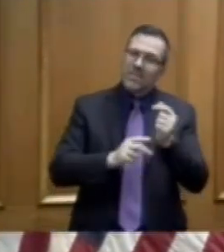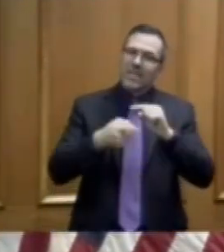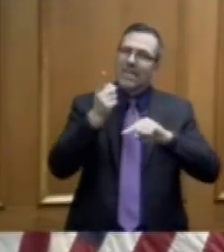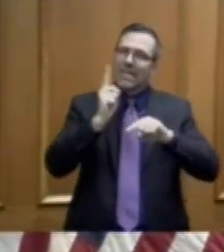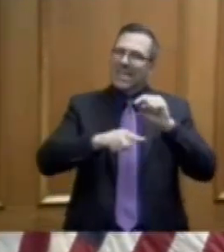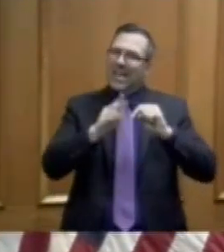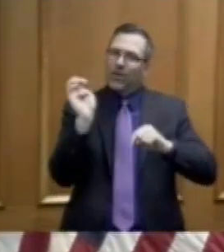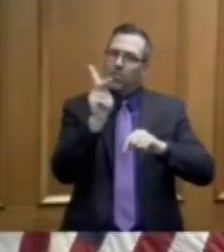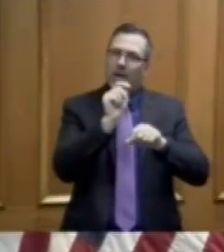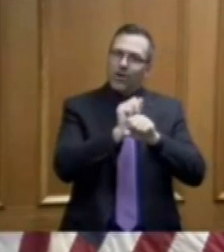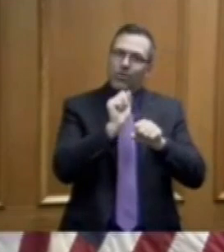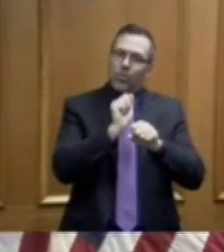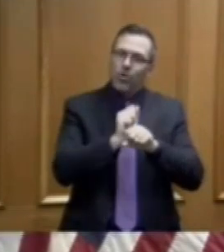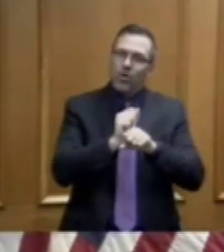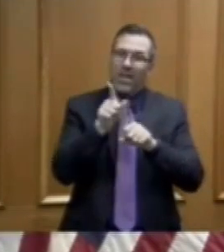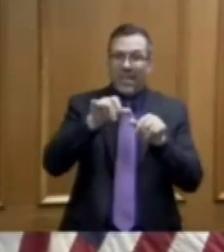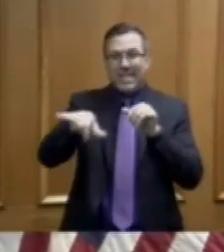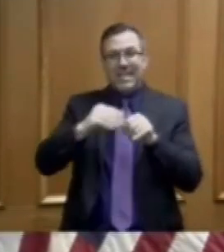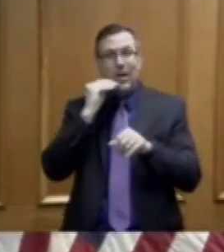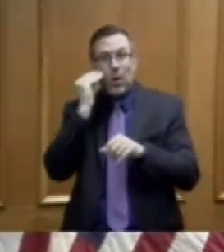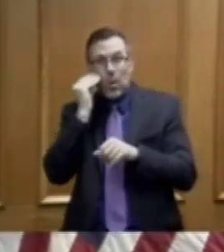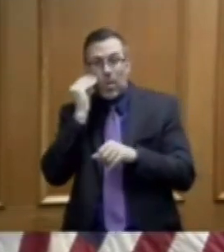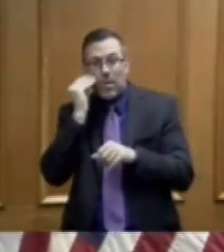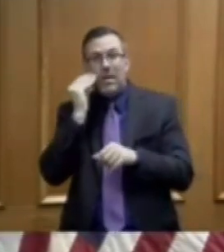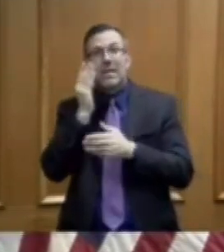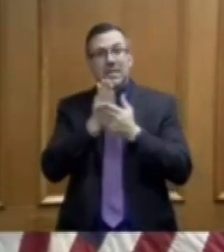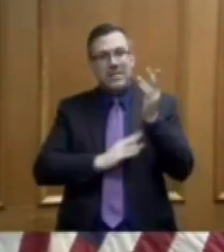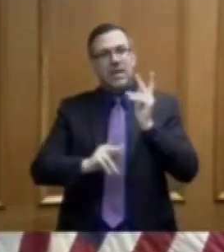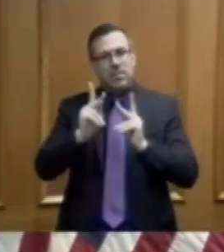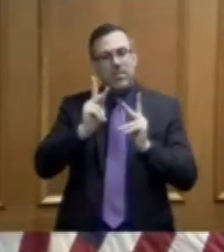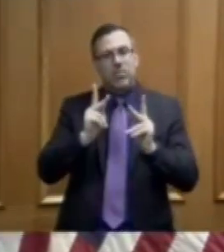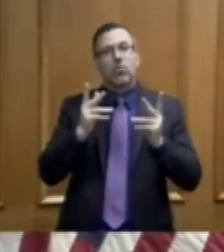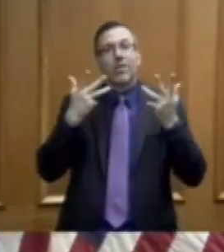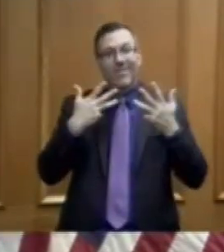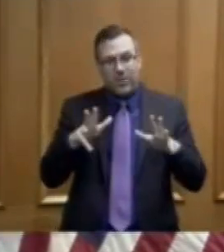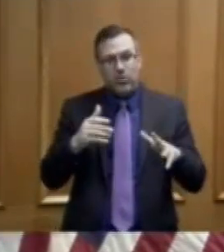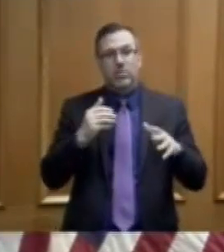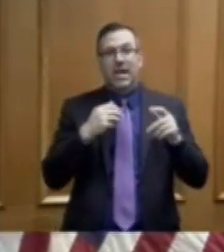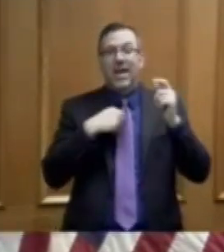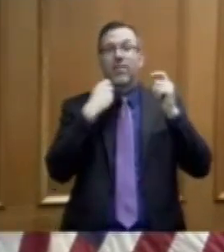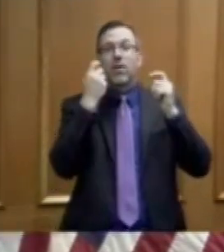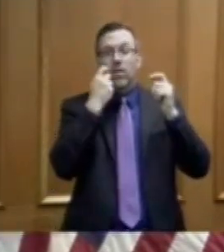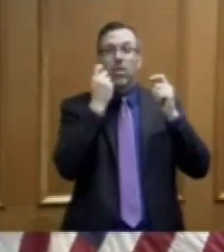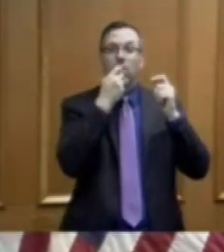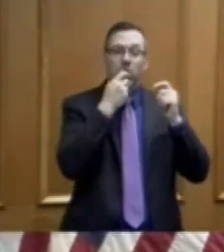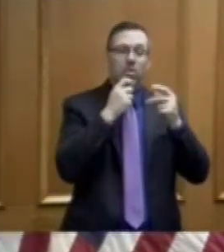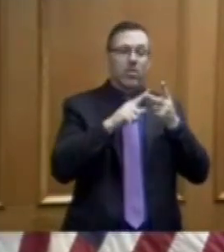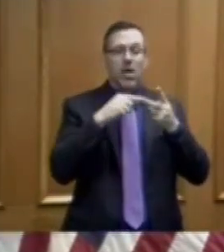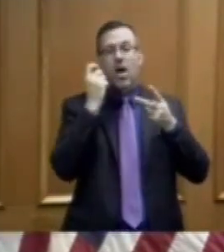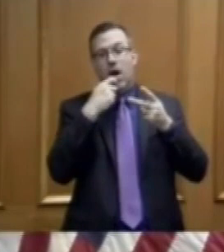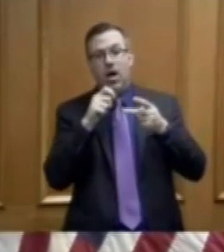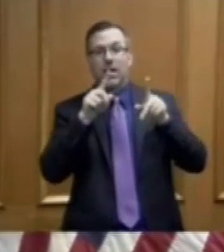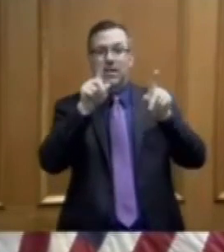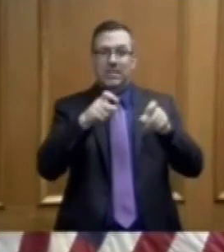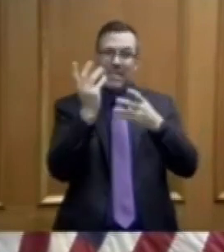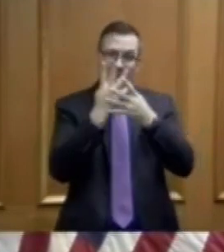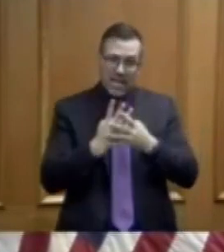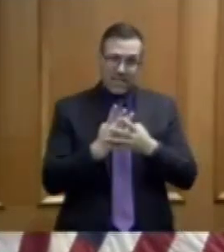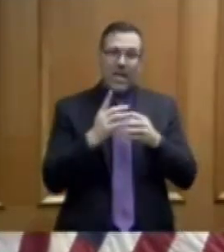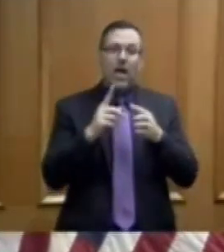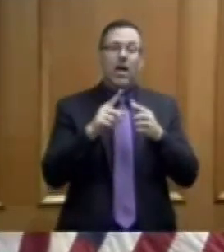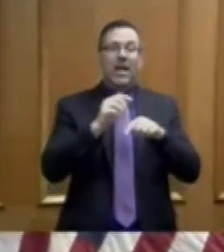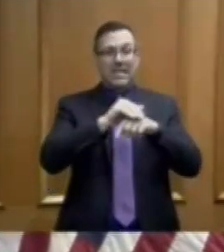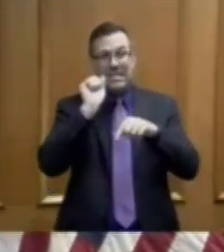self-quarantining themselves. It's not because they couldn't get a test. It's because their test results are taking so long to get back. Mm-hmm. Now, we learned yesterday